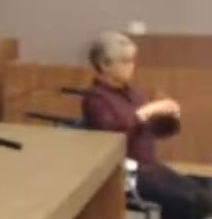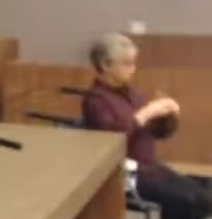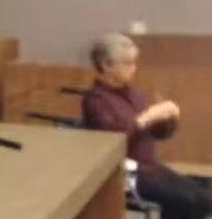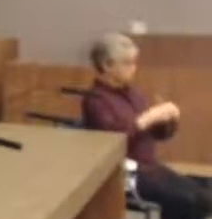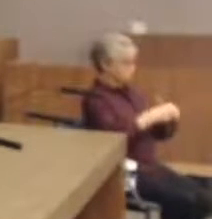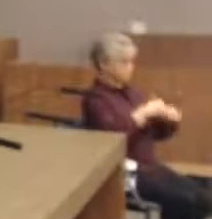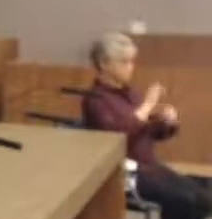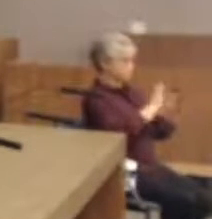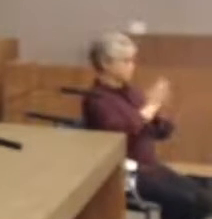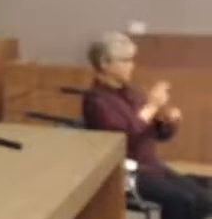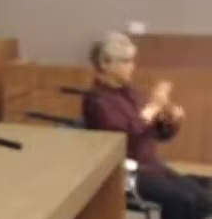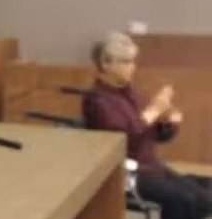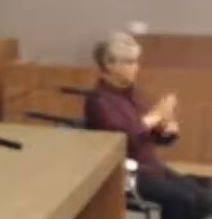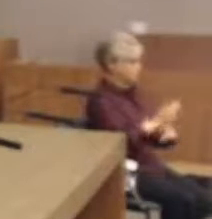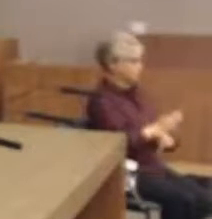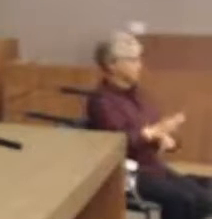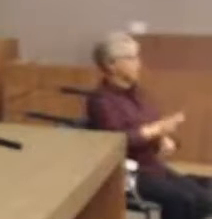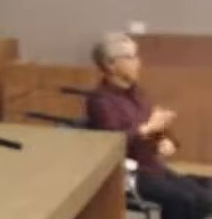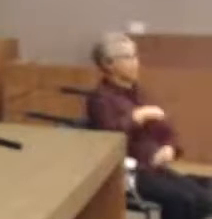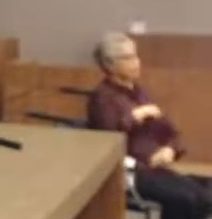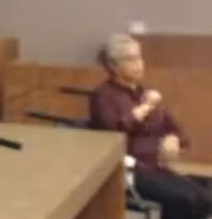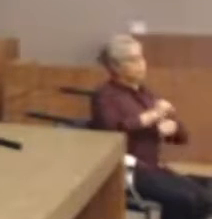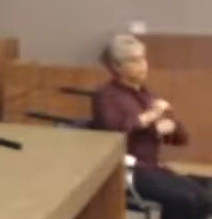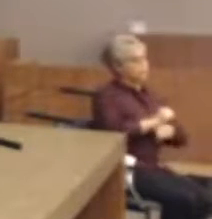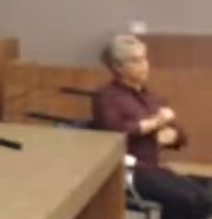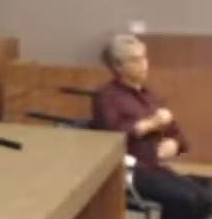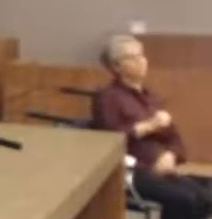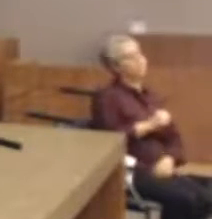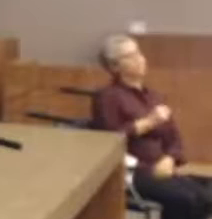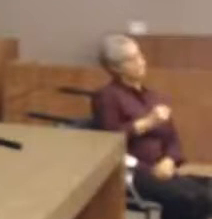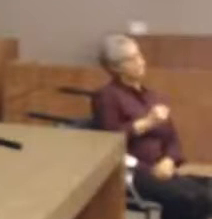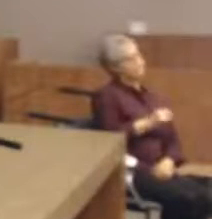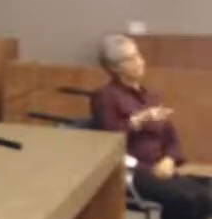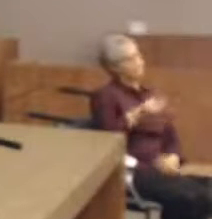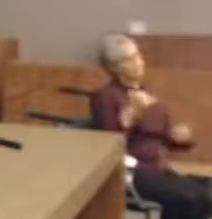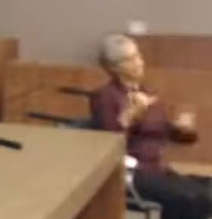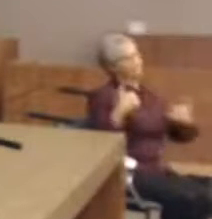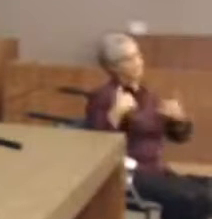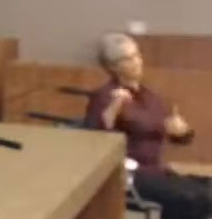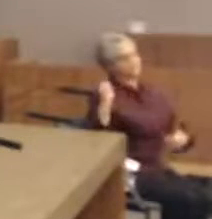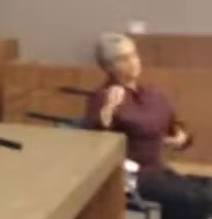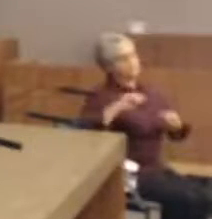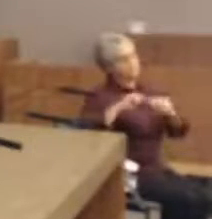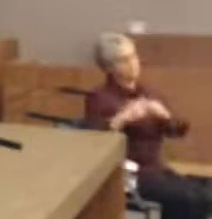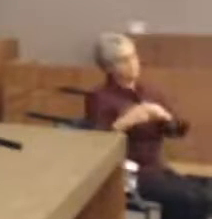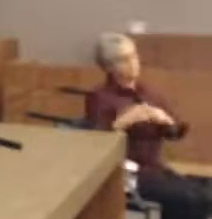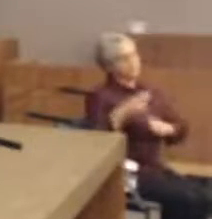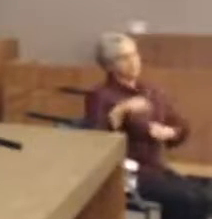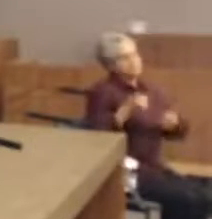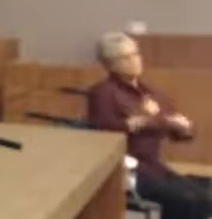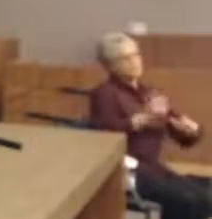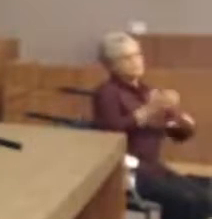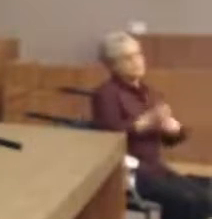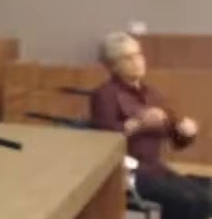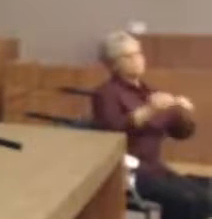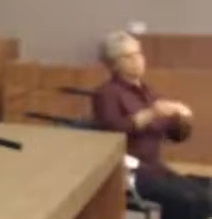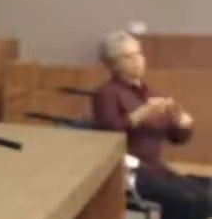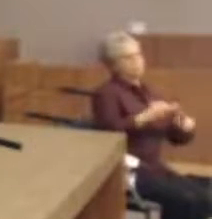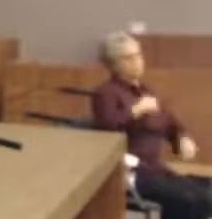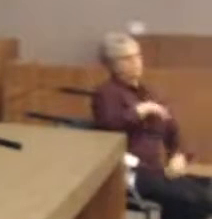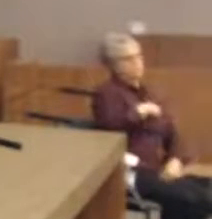this person's just trying to get more out of us. Or this person, now they've got this problem too, or now this, and how is that related to